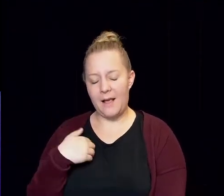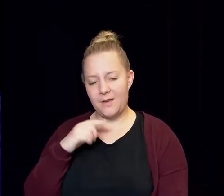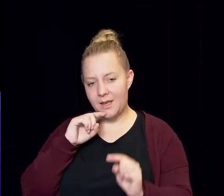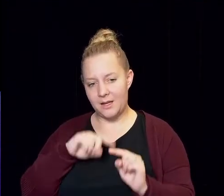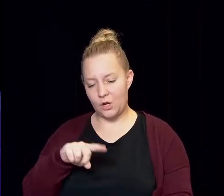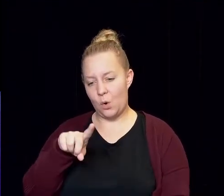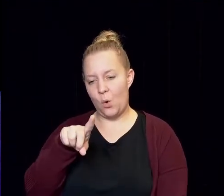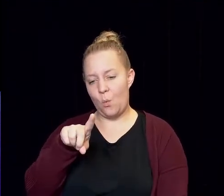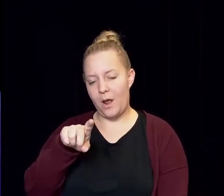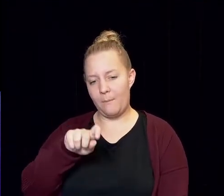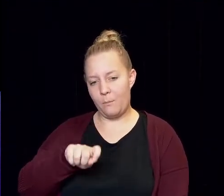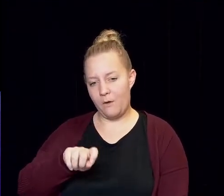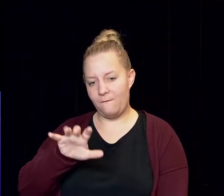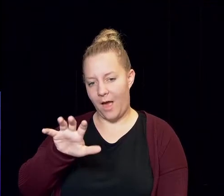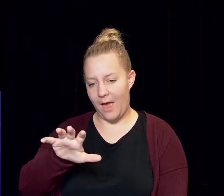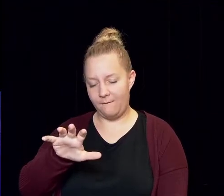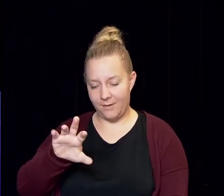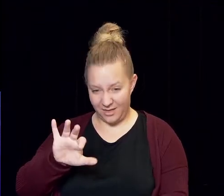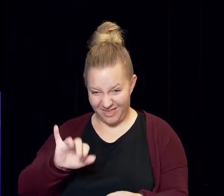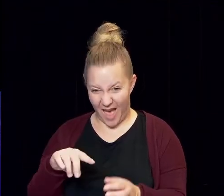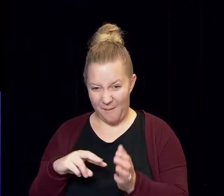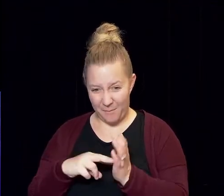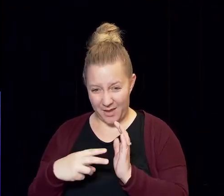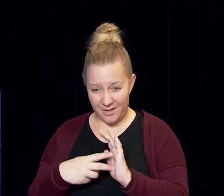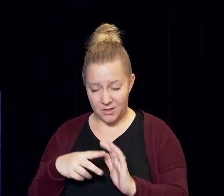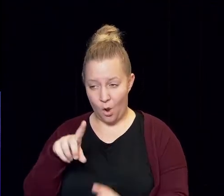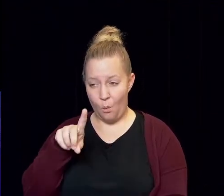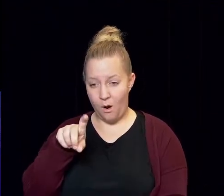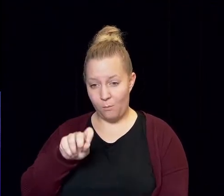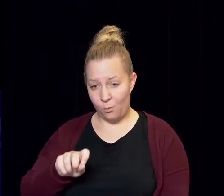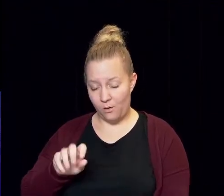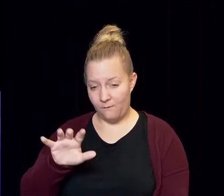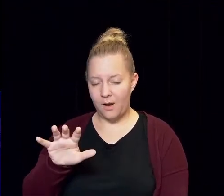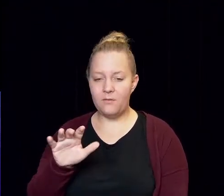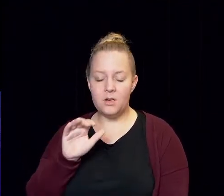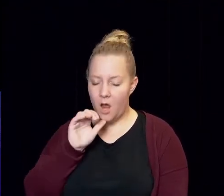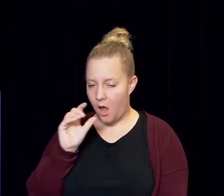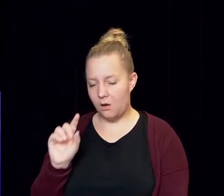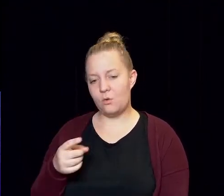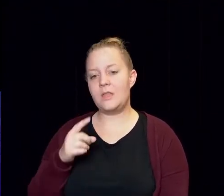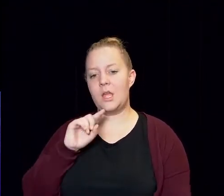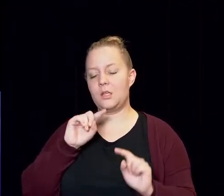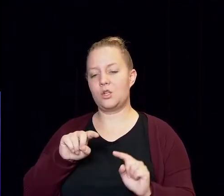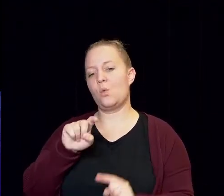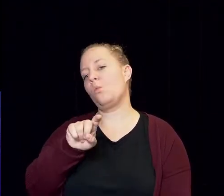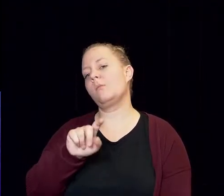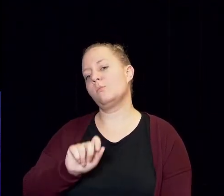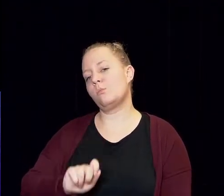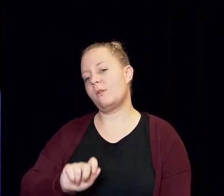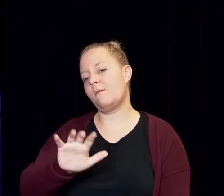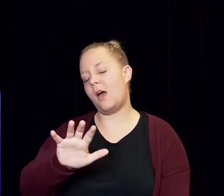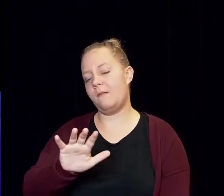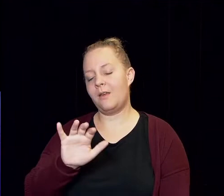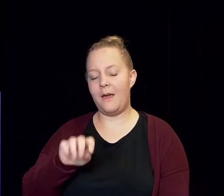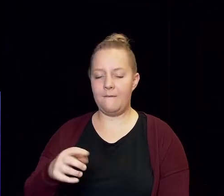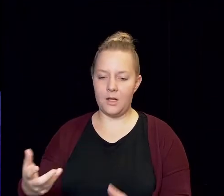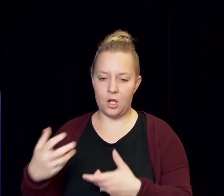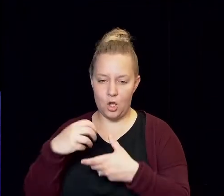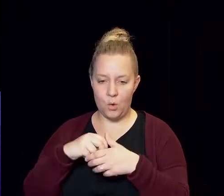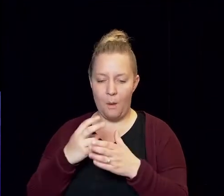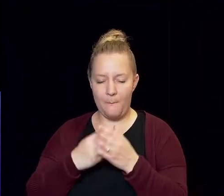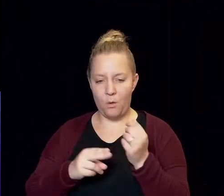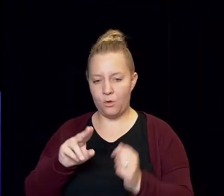of 1.5. So what that means is 1.5, it's not just going to be the answer 1.5, because we have to include both